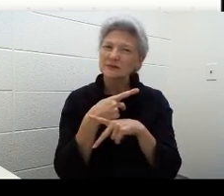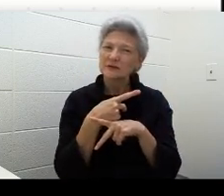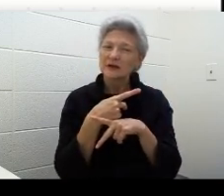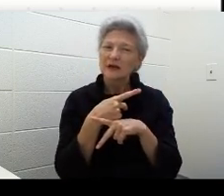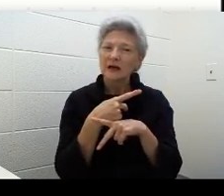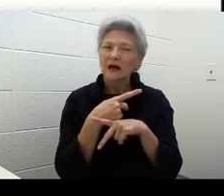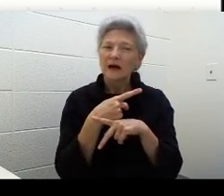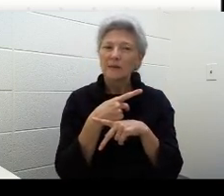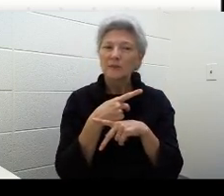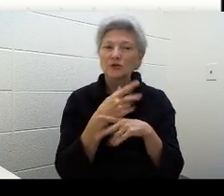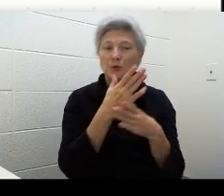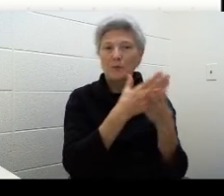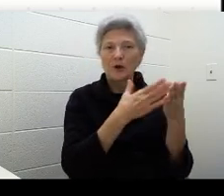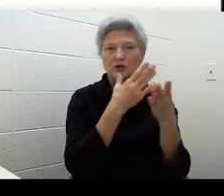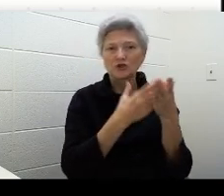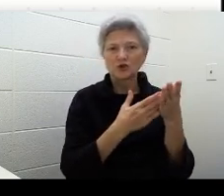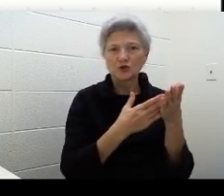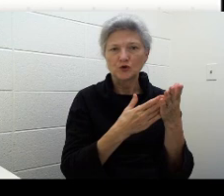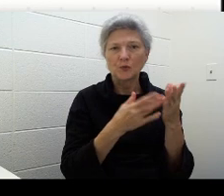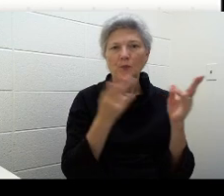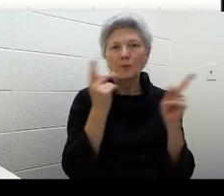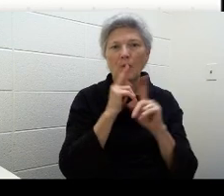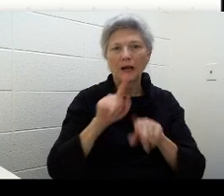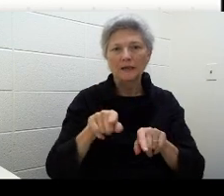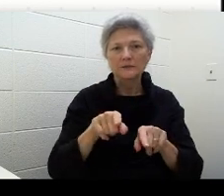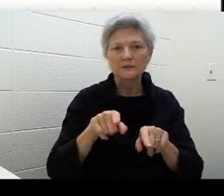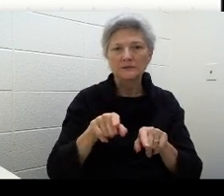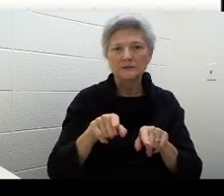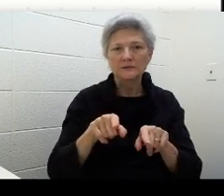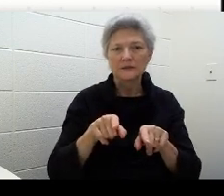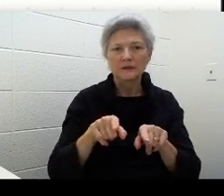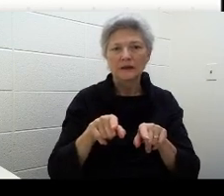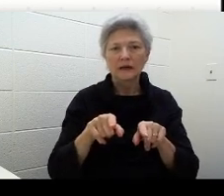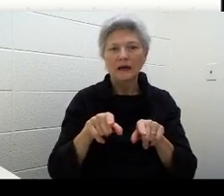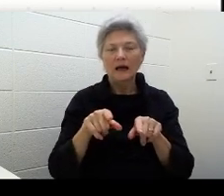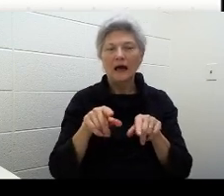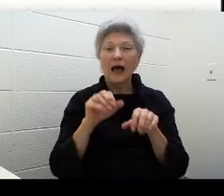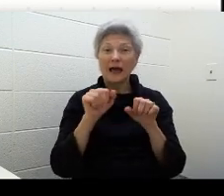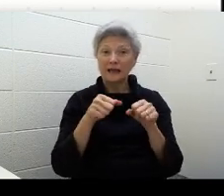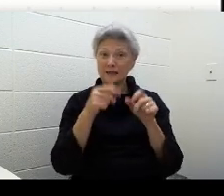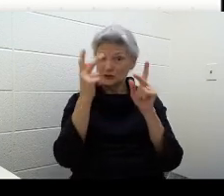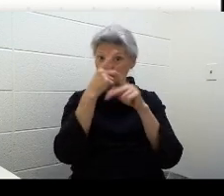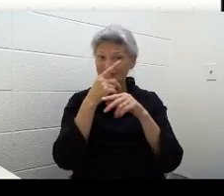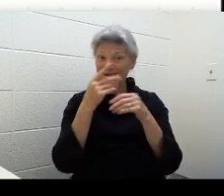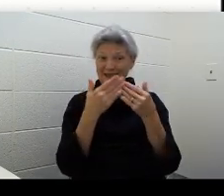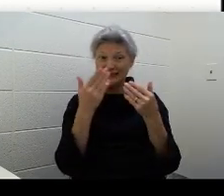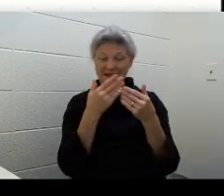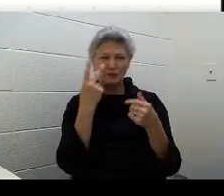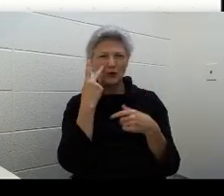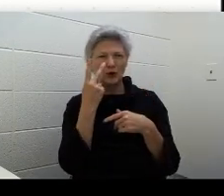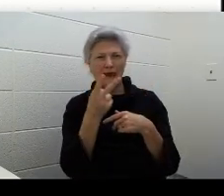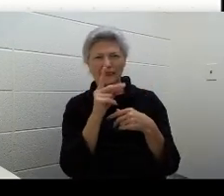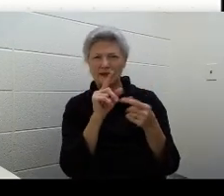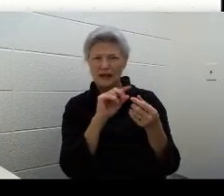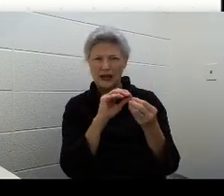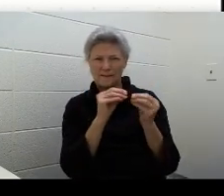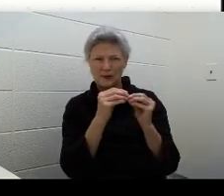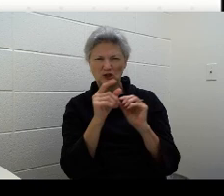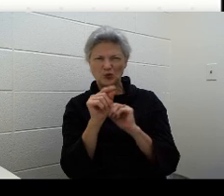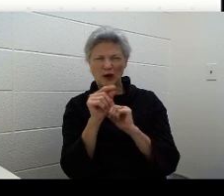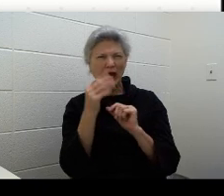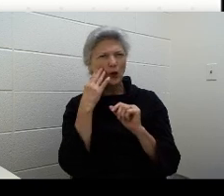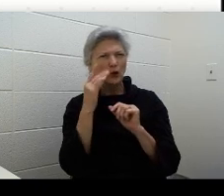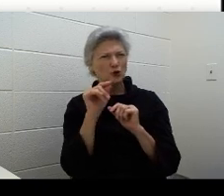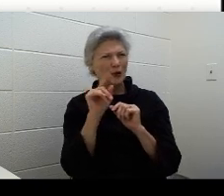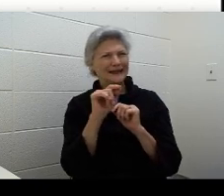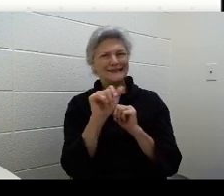I'm actually going to do partial products with this. I can solve this pretty easily because I'm looking at the number 20, and I know that 20